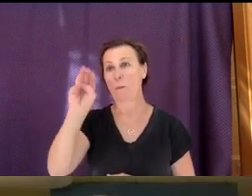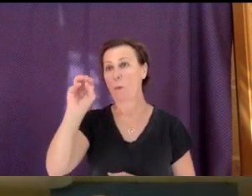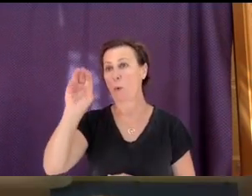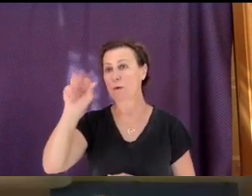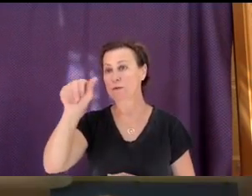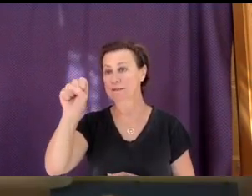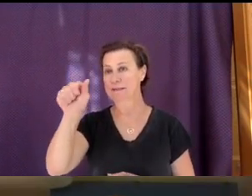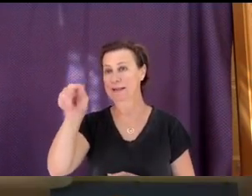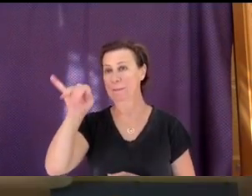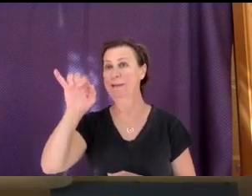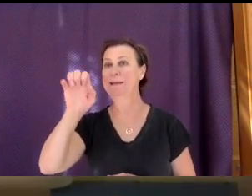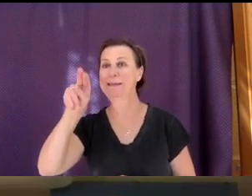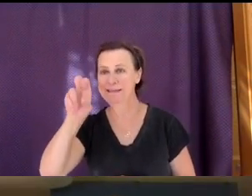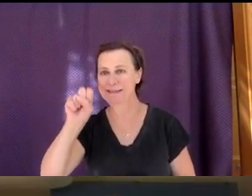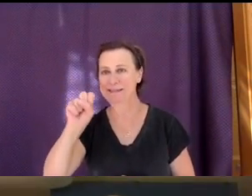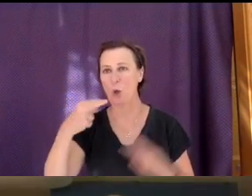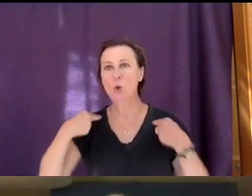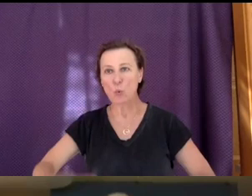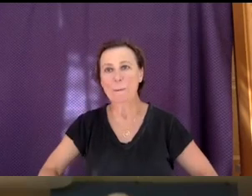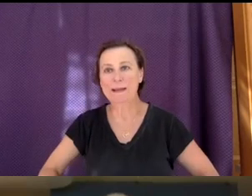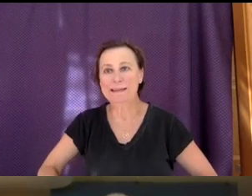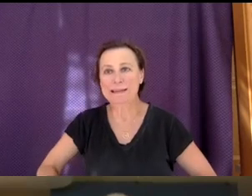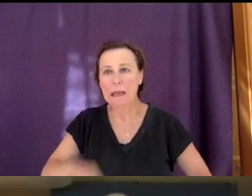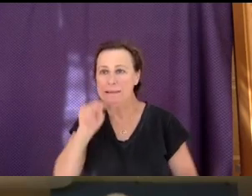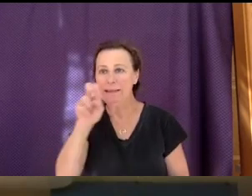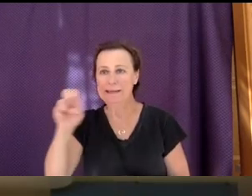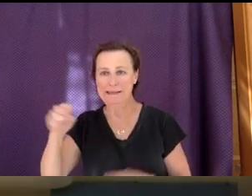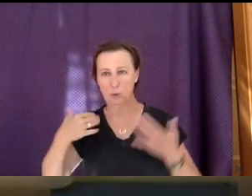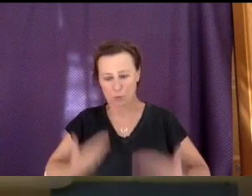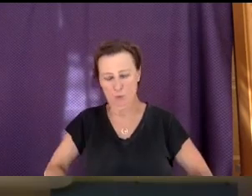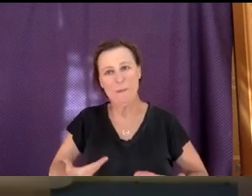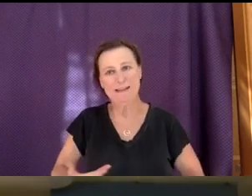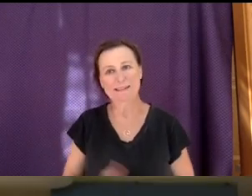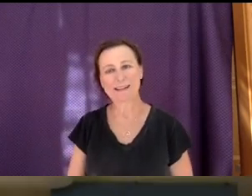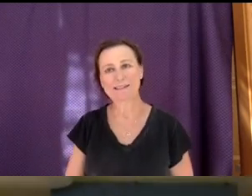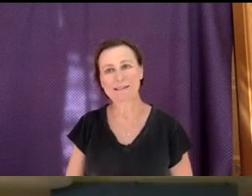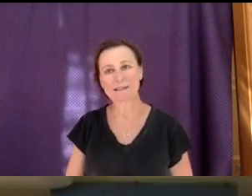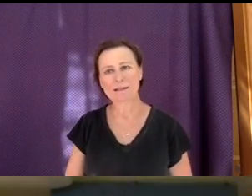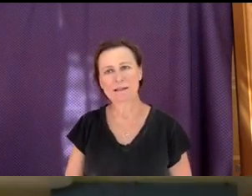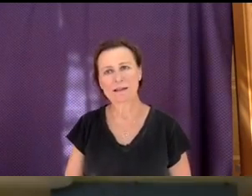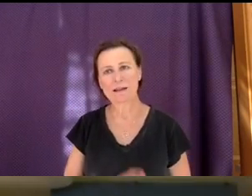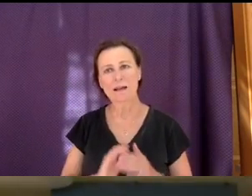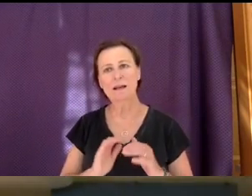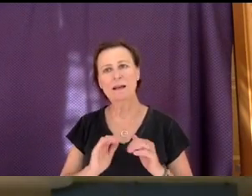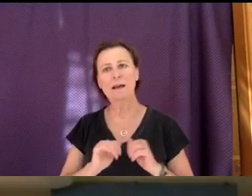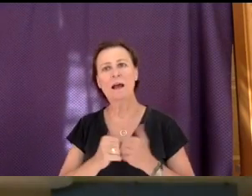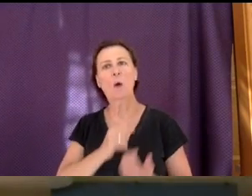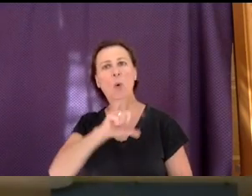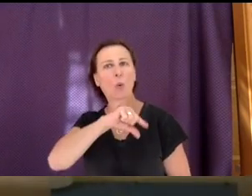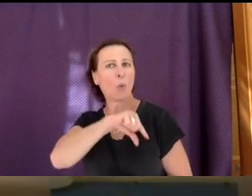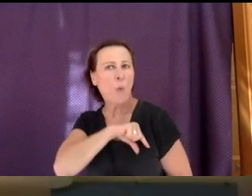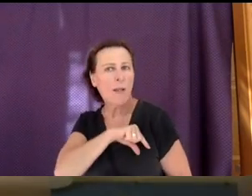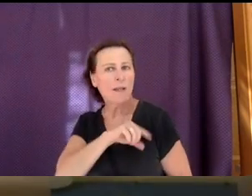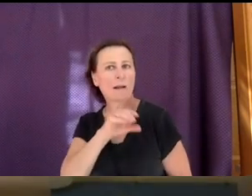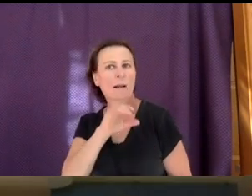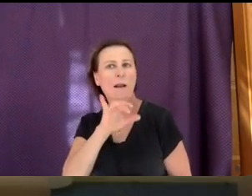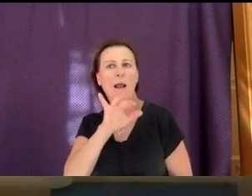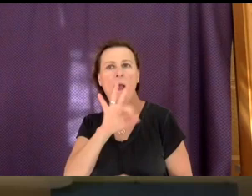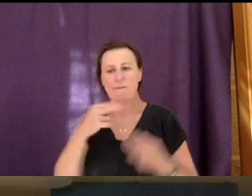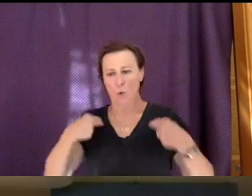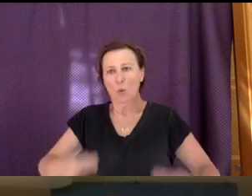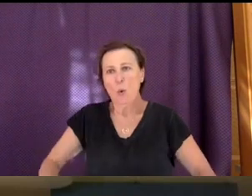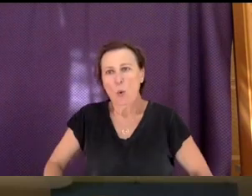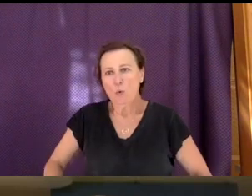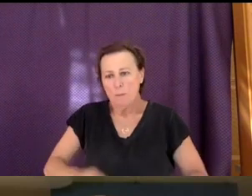humanity, humanness. how the qualities of humanness emerged on planet Earth